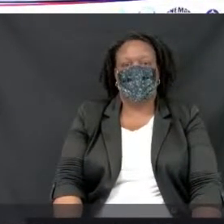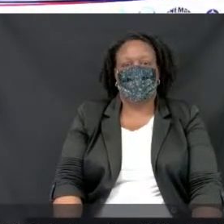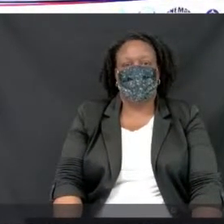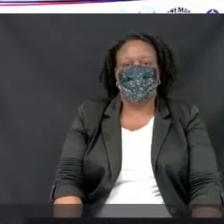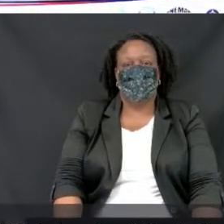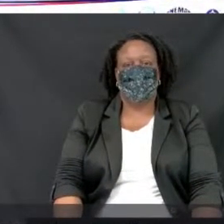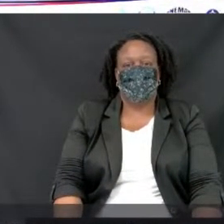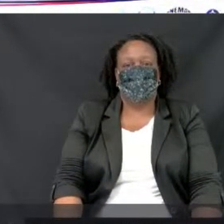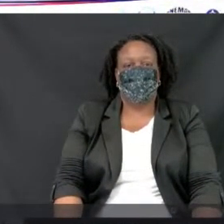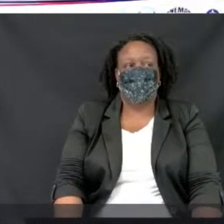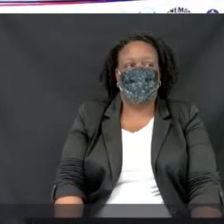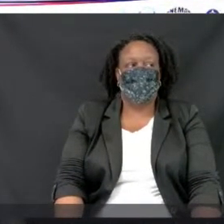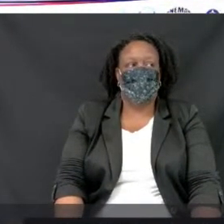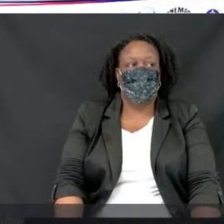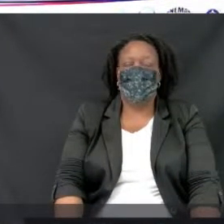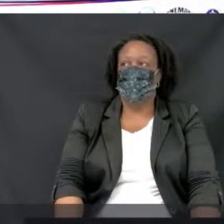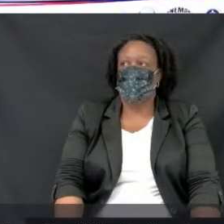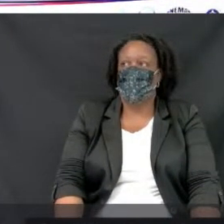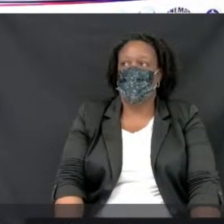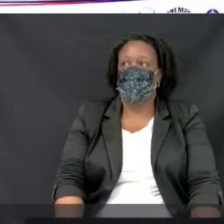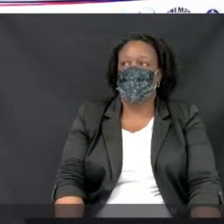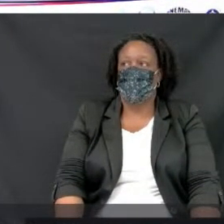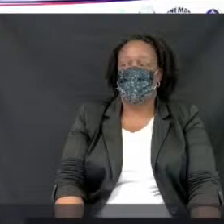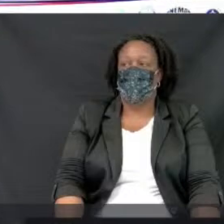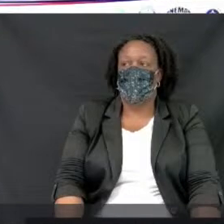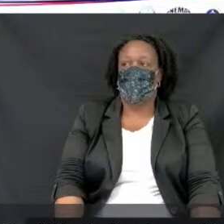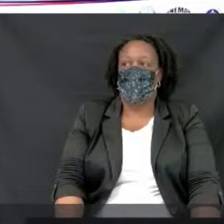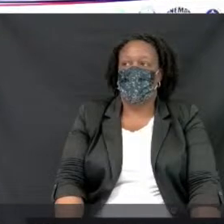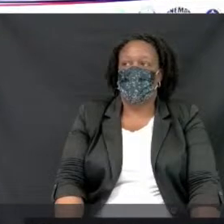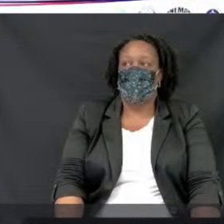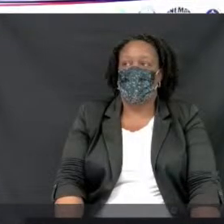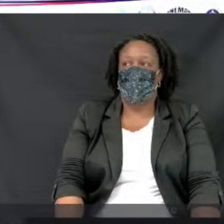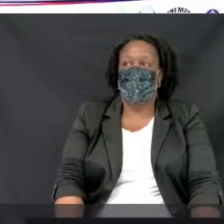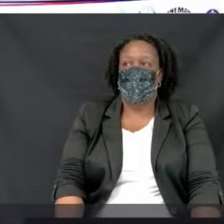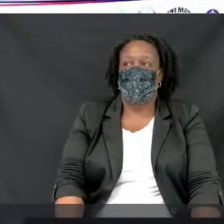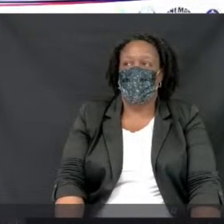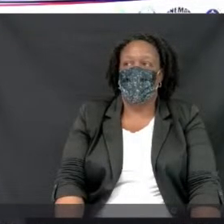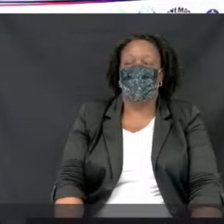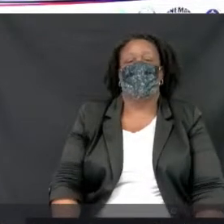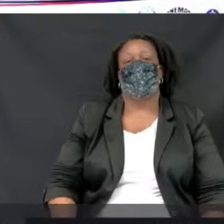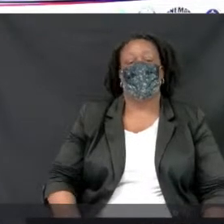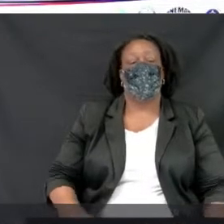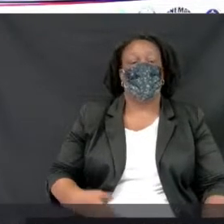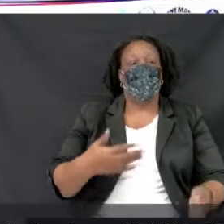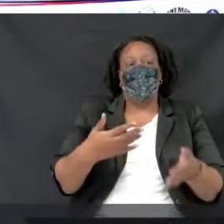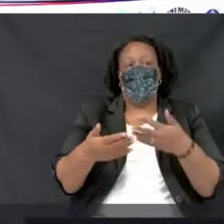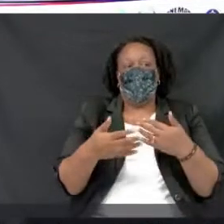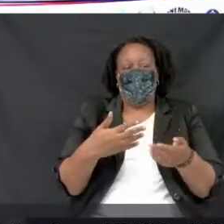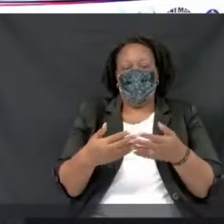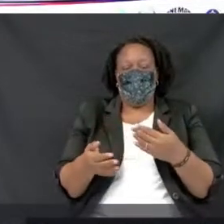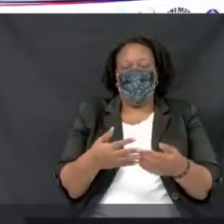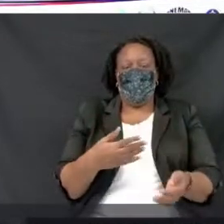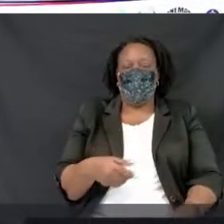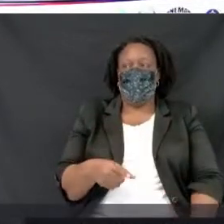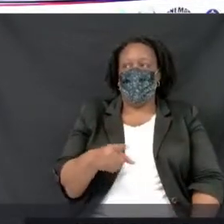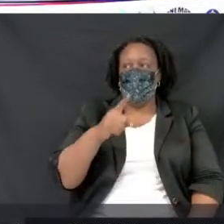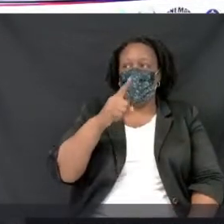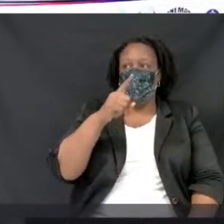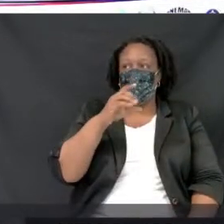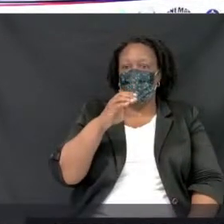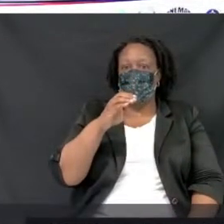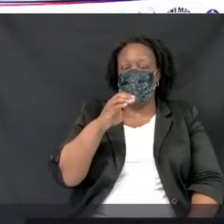I think you're correct in saying even if we had 100% of the population vaccinated, we can't have 200%.